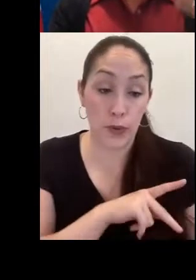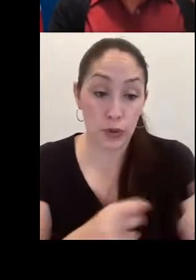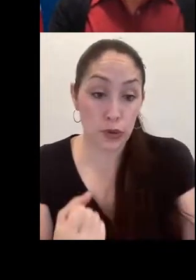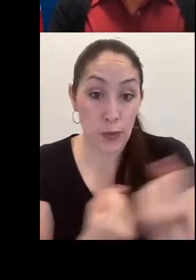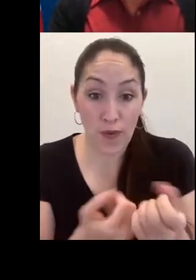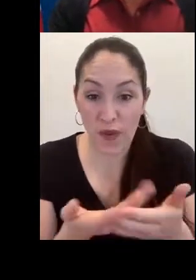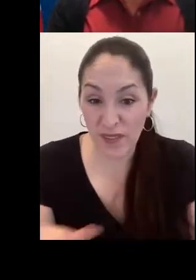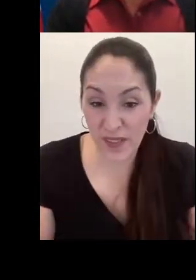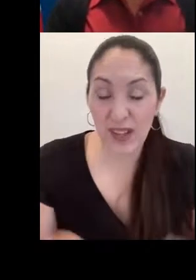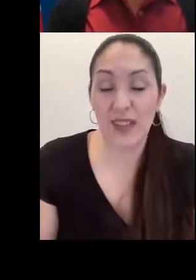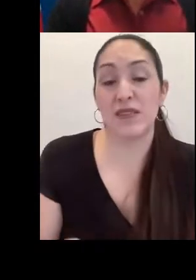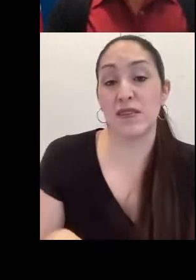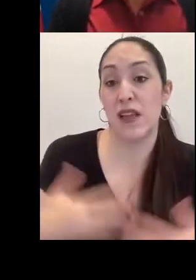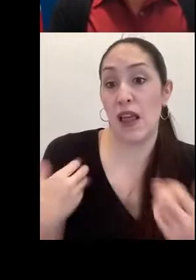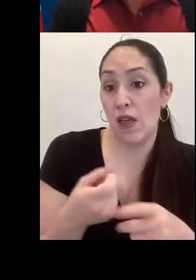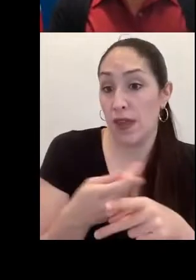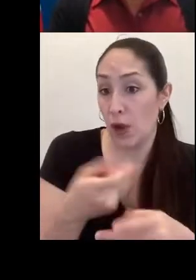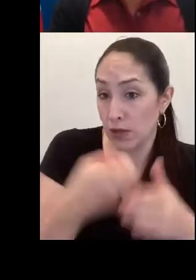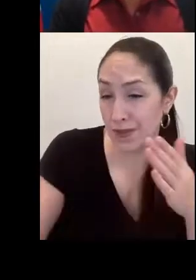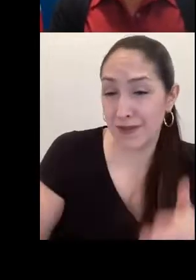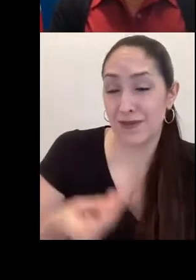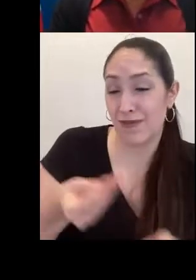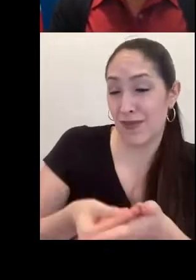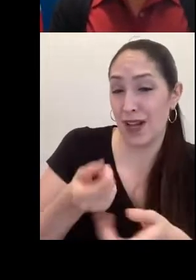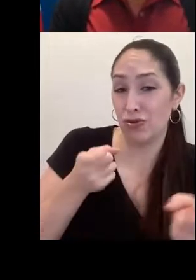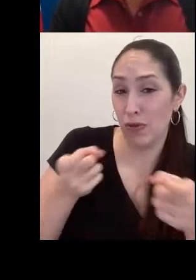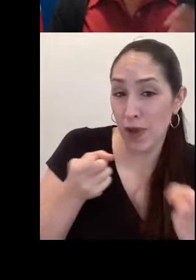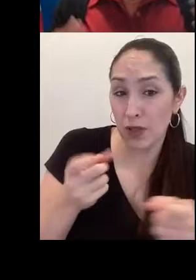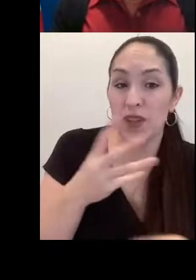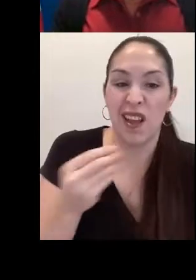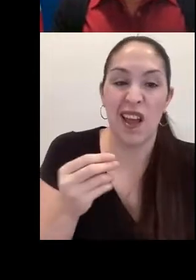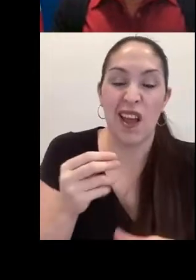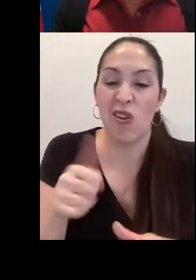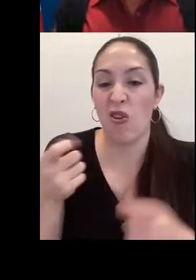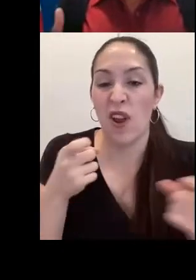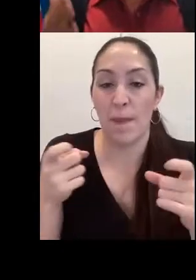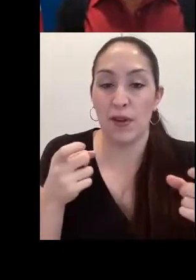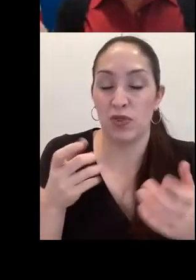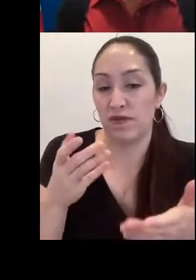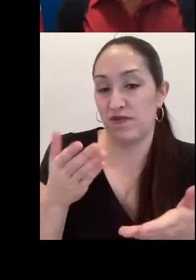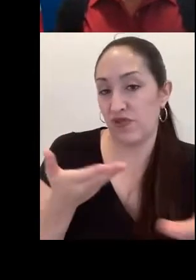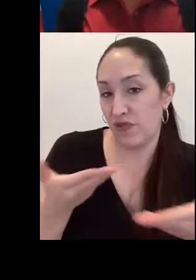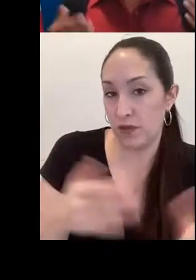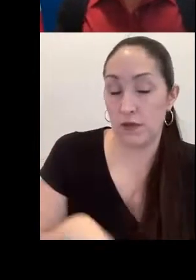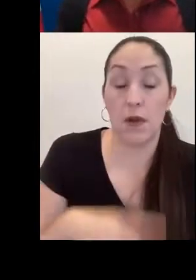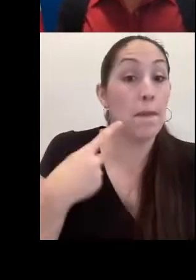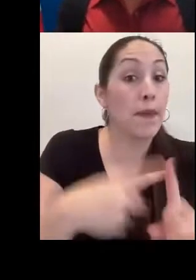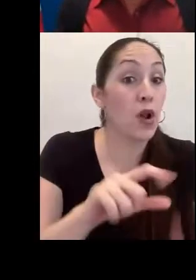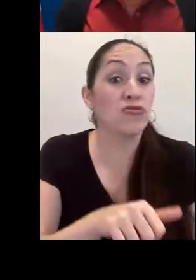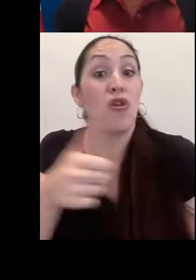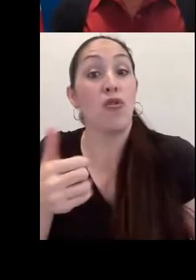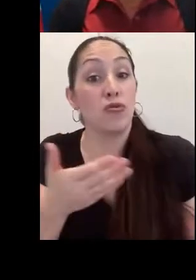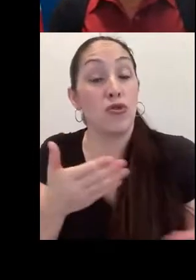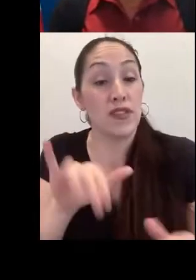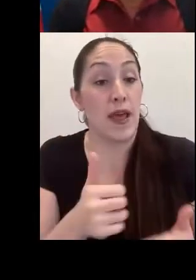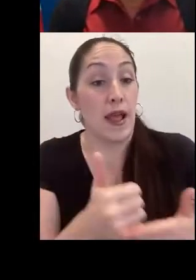expenses, financial management, and administrative services, and other expenses that help improve health, independence,